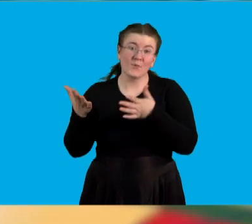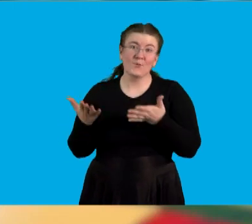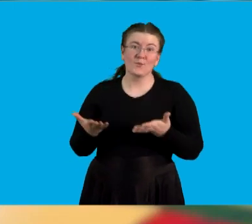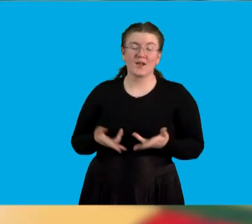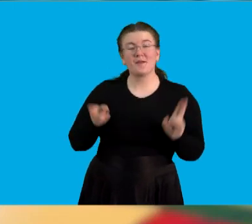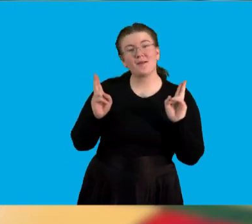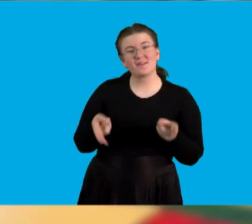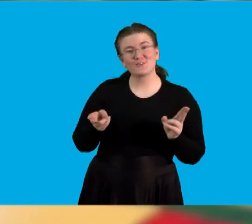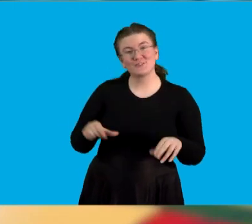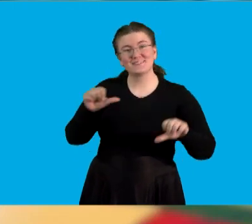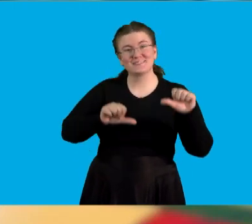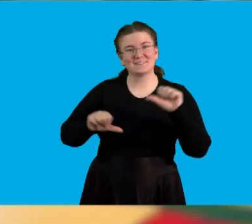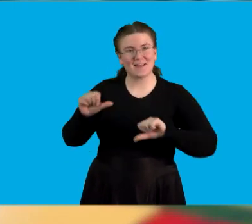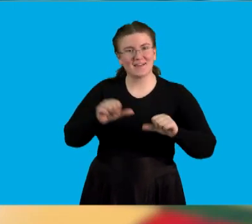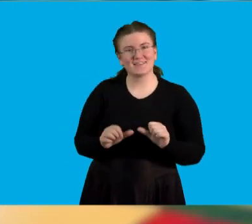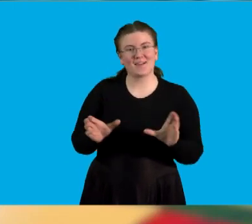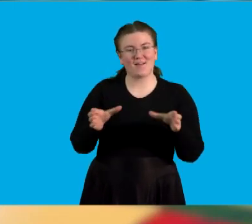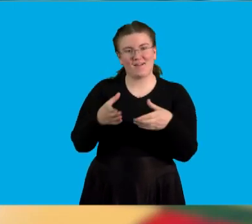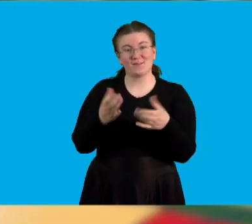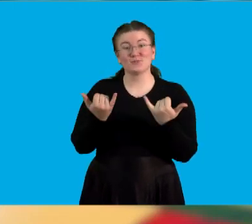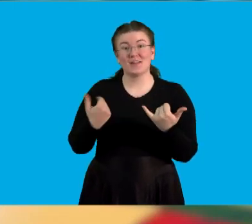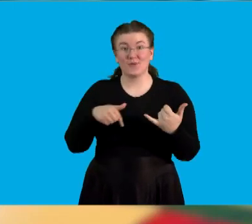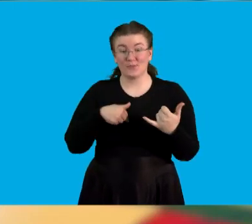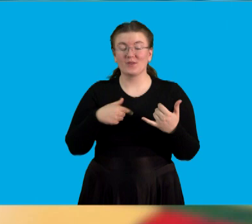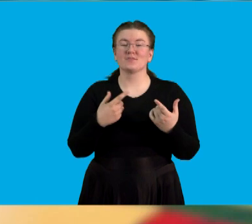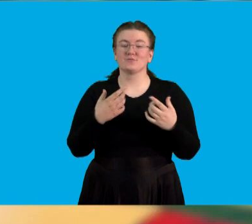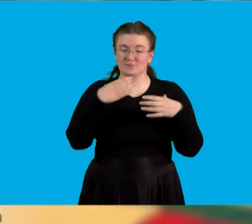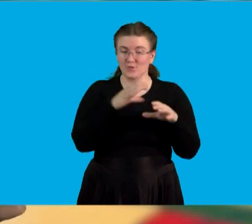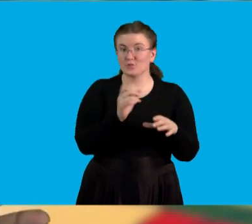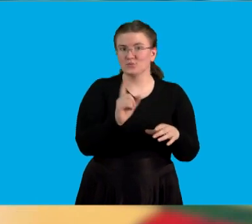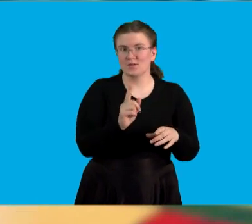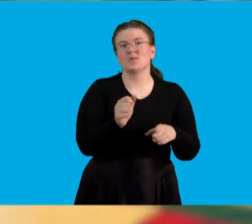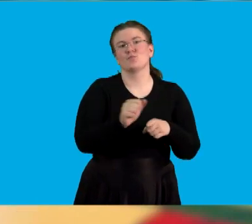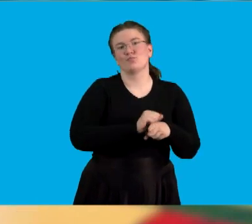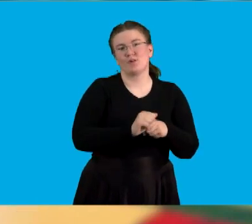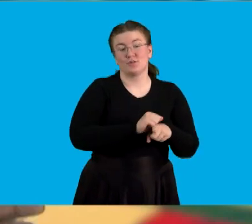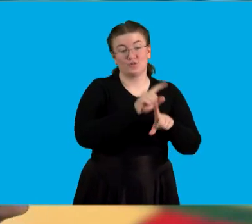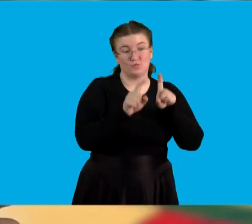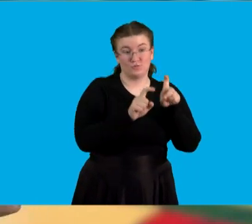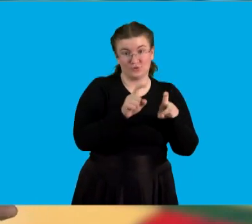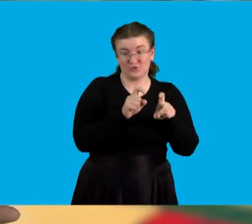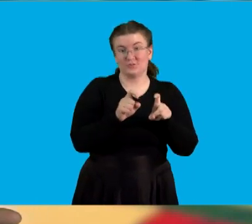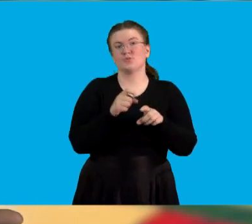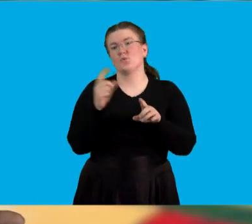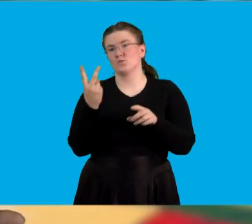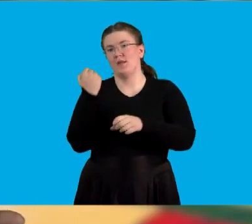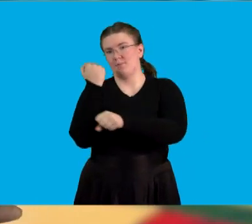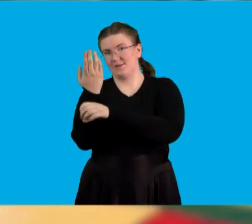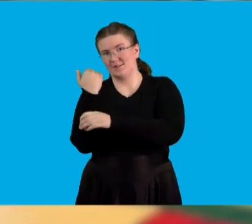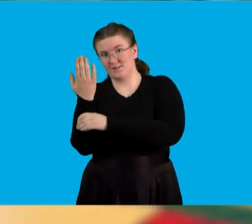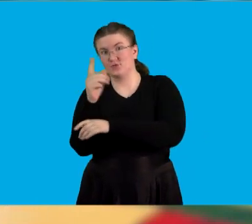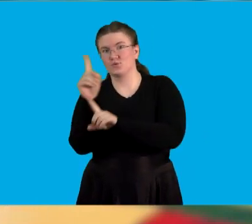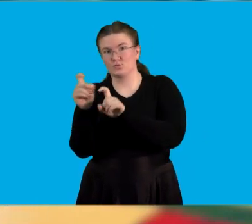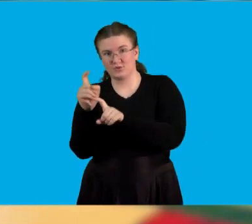Hello learners and welcome to your natural sciences lesson. So today we're going to be doing practice questions and application questions that are based